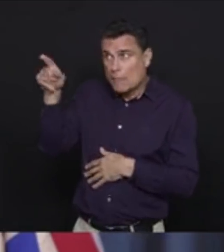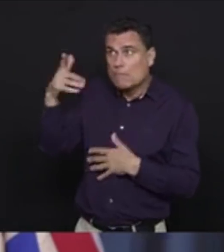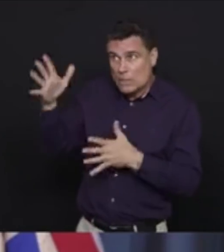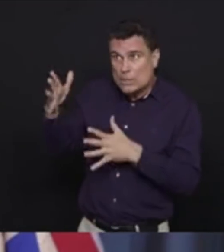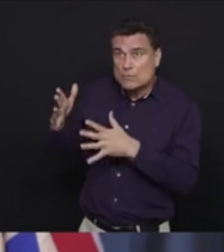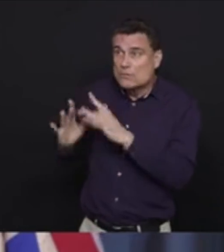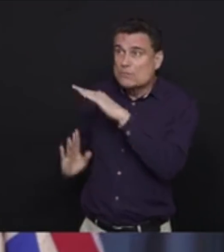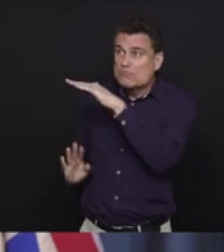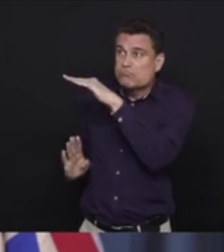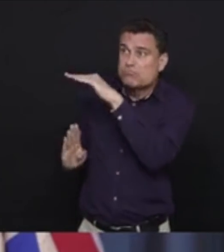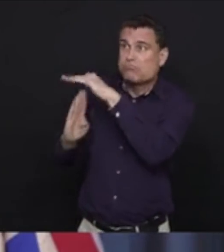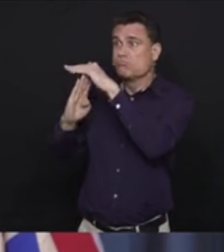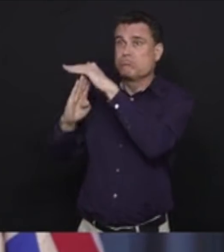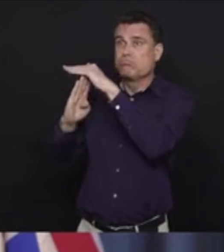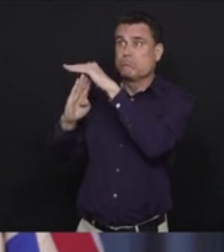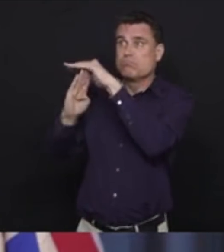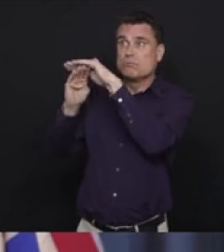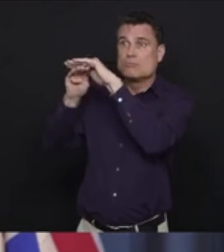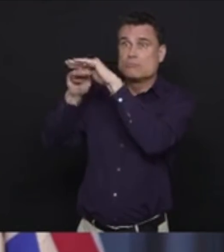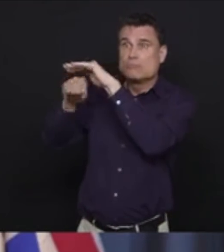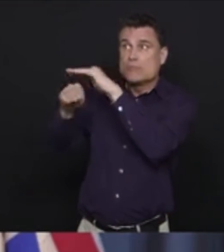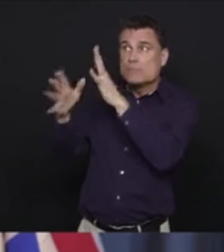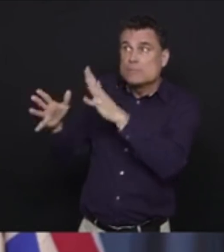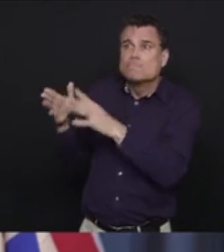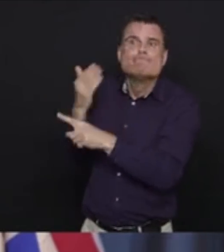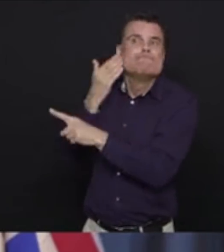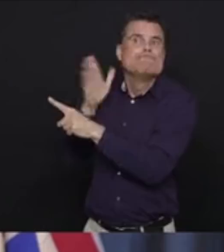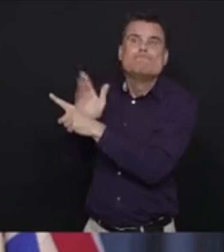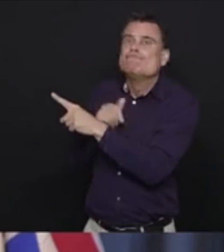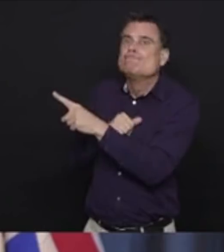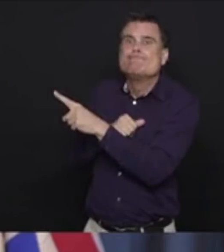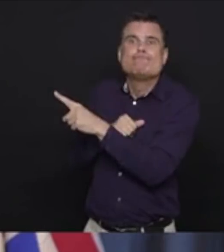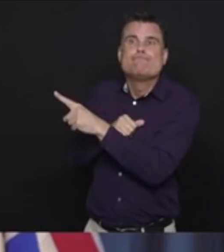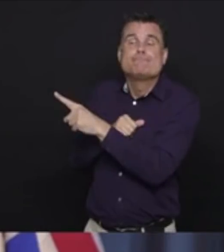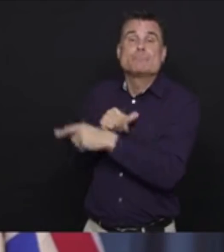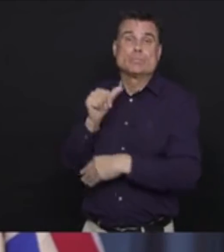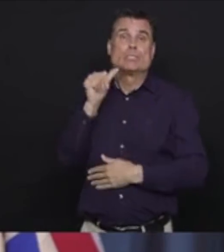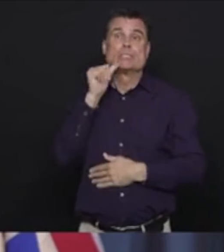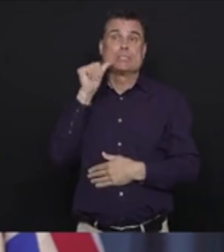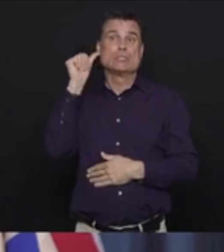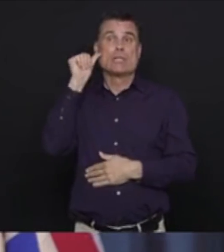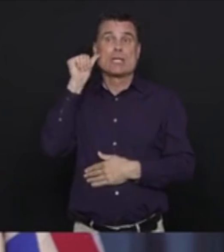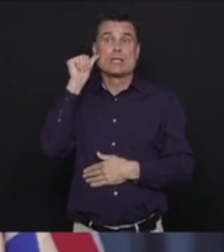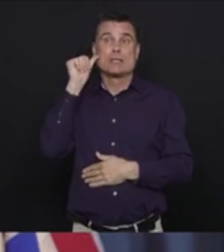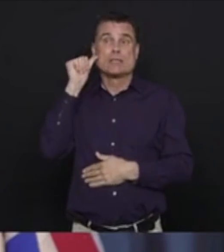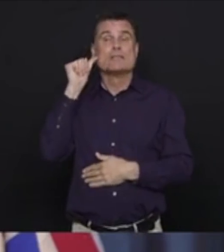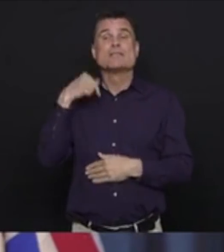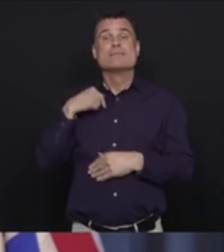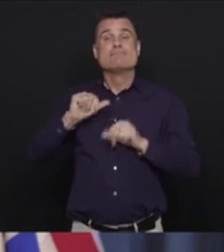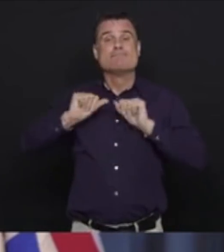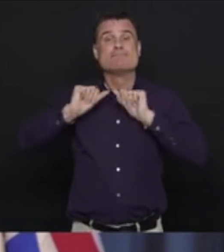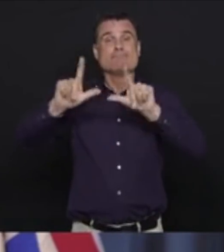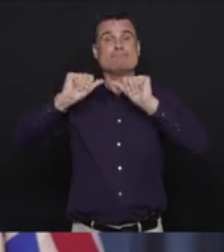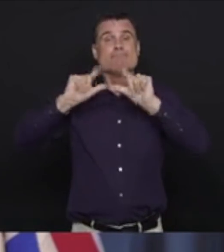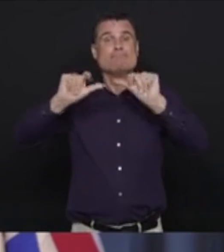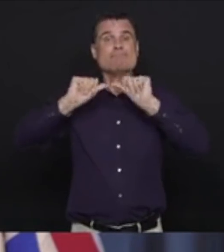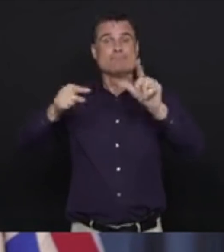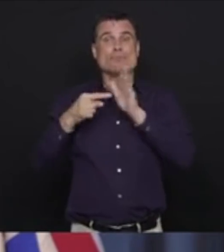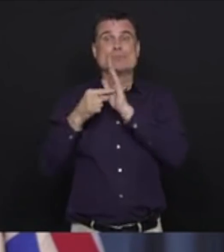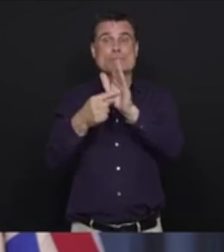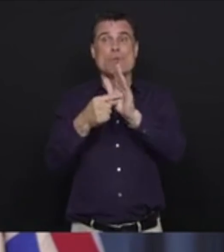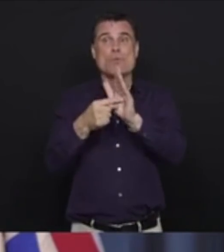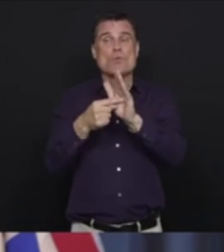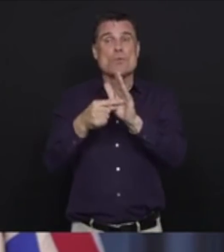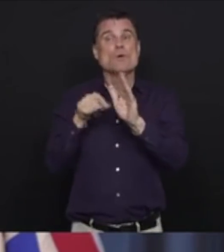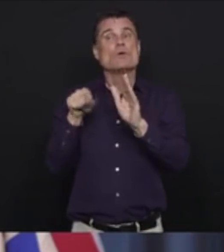presented yesterday are not about predicting the peak or predicting the future. They're about helping us plan for what we need